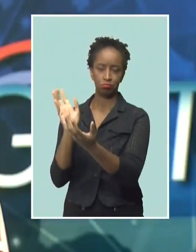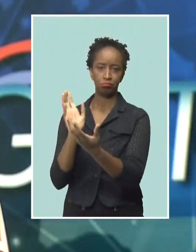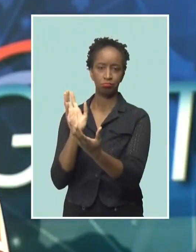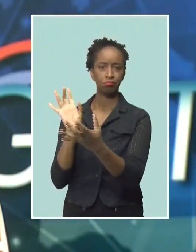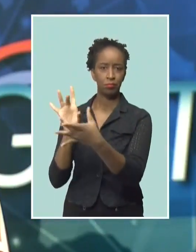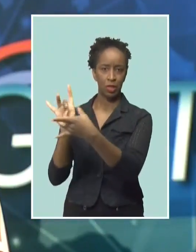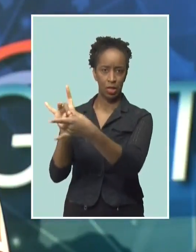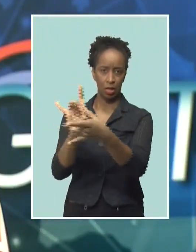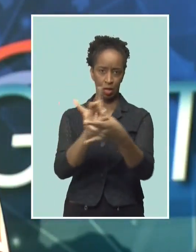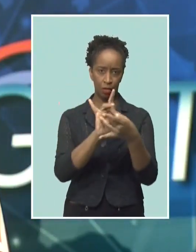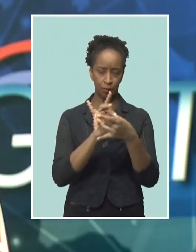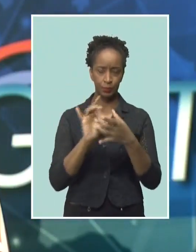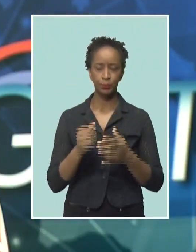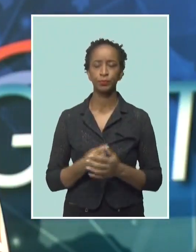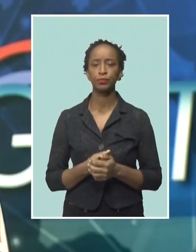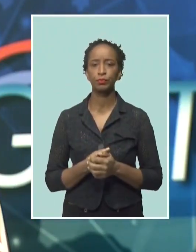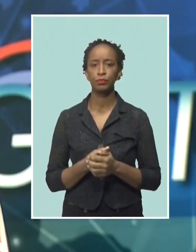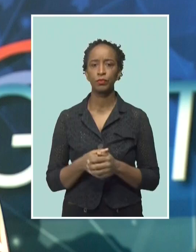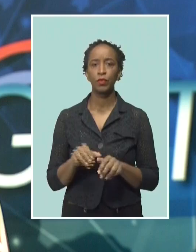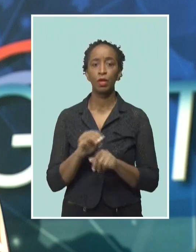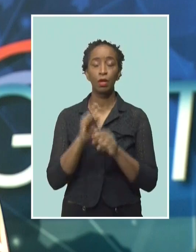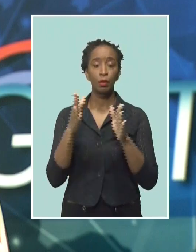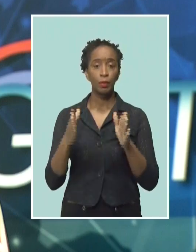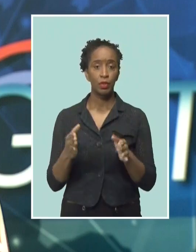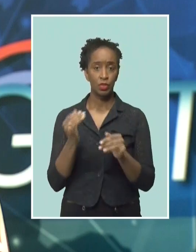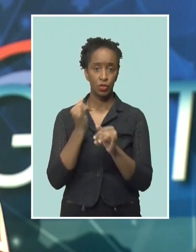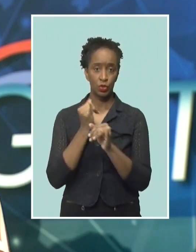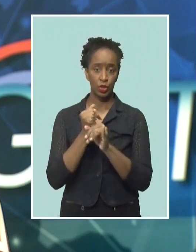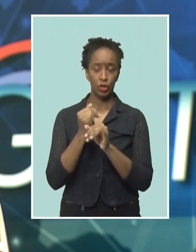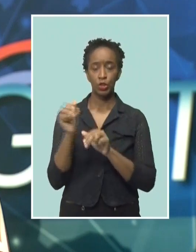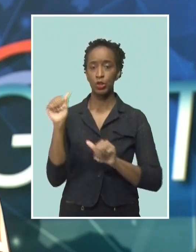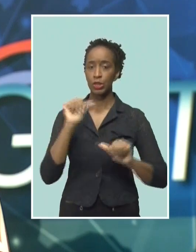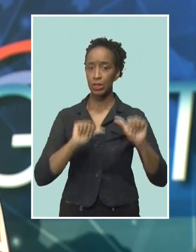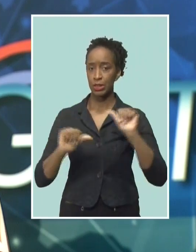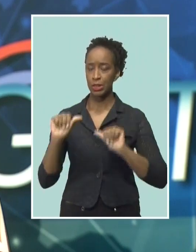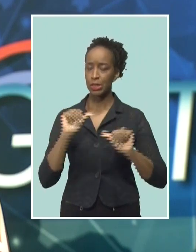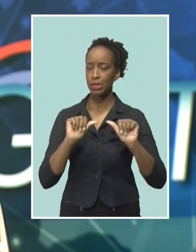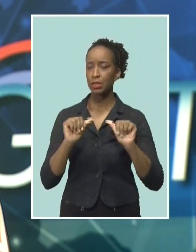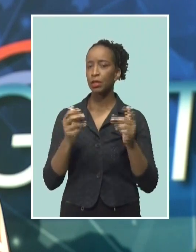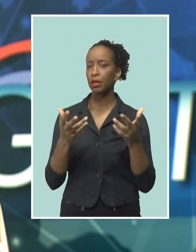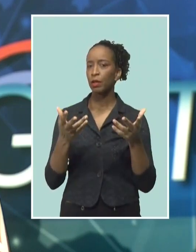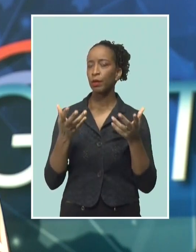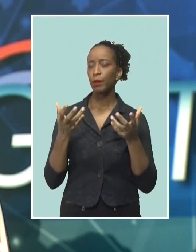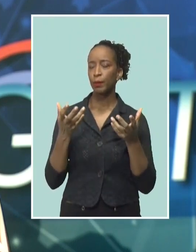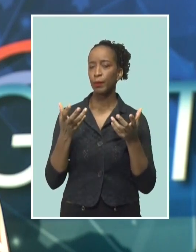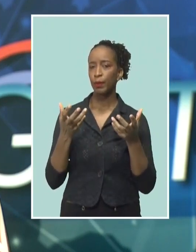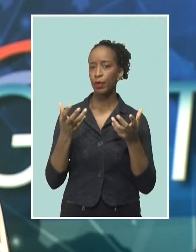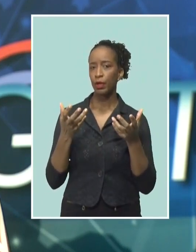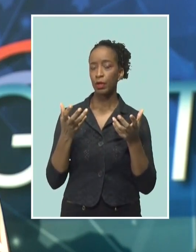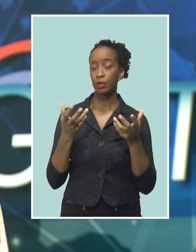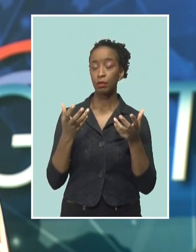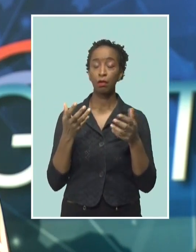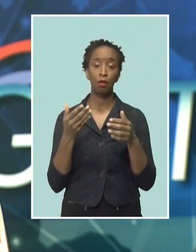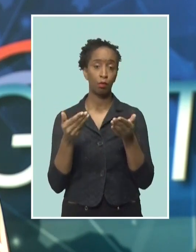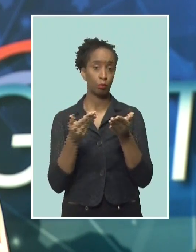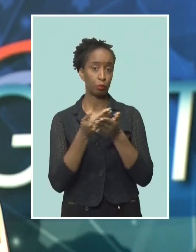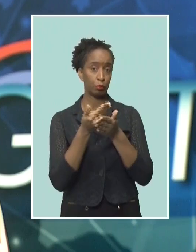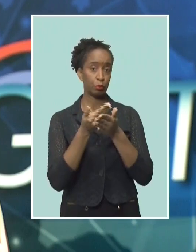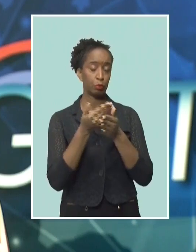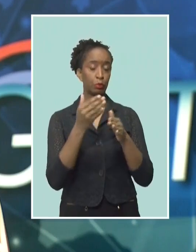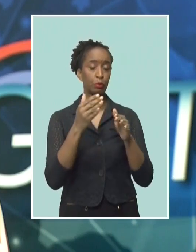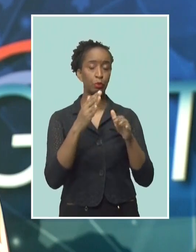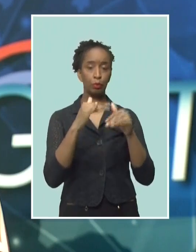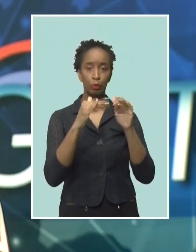Minister of Industry, Innovation, Science and Technology, Marcia Cadell, wants the Digital Innovation and Health Tech Hub being built at